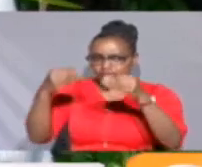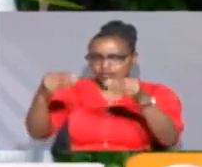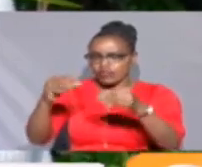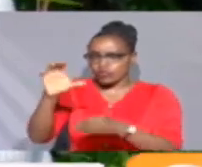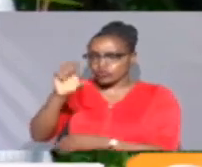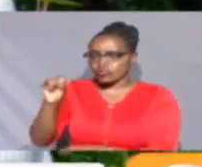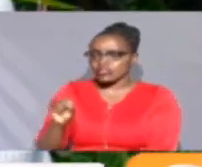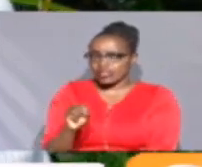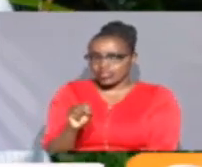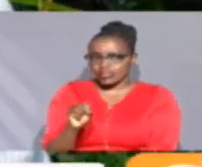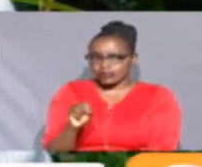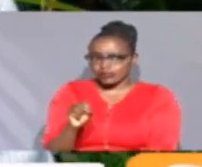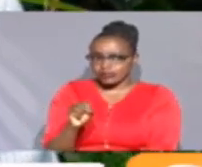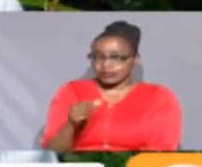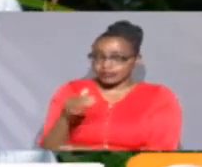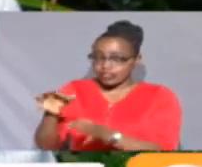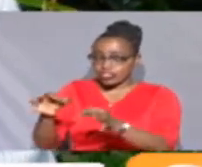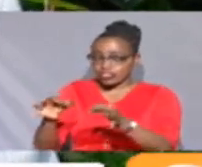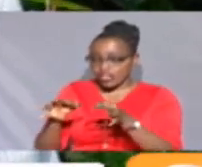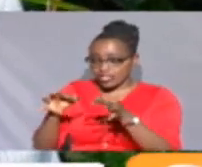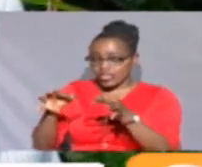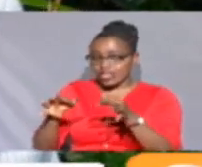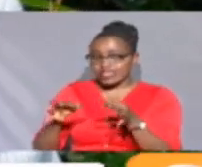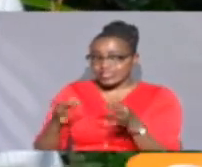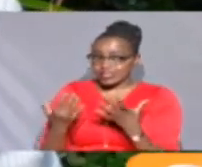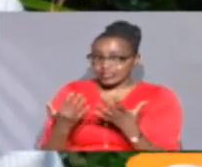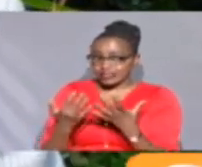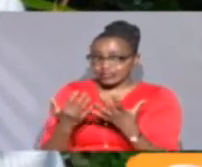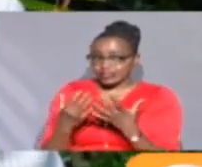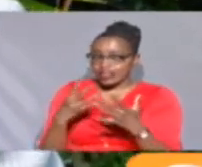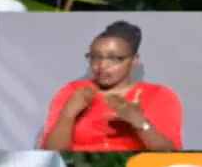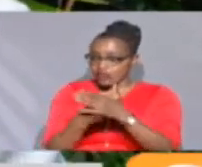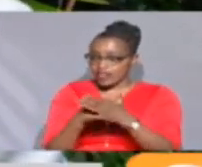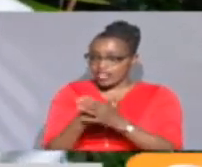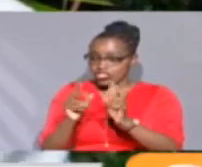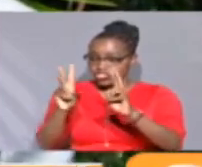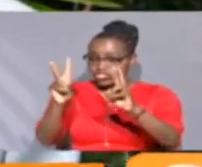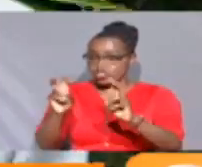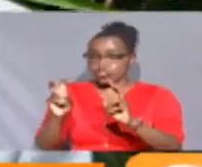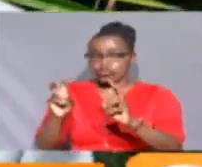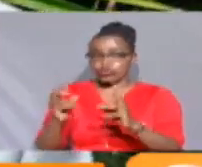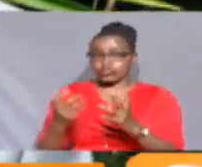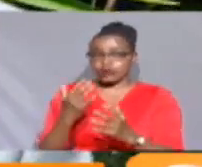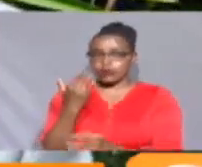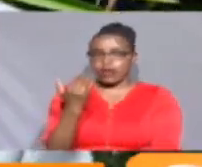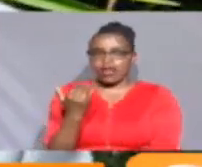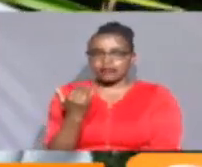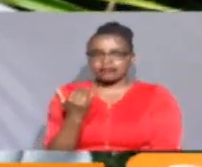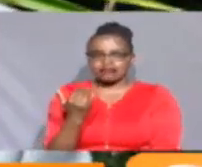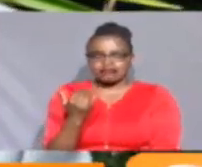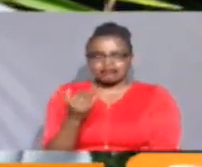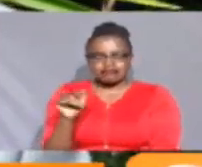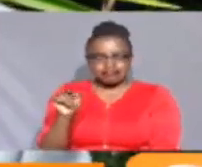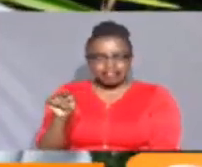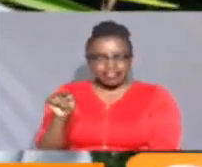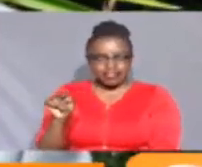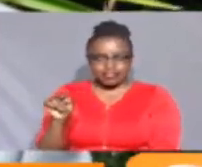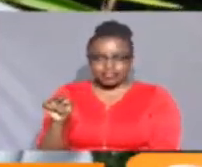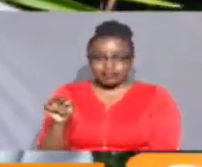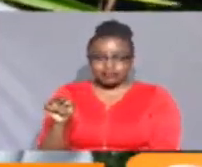Cabinet Secretary in the Treasury, or for that matter, finance. And this